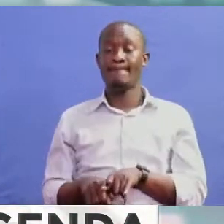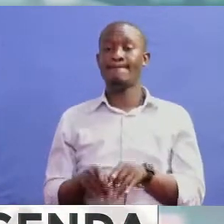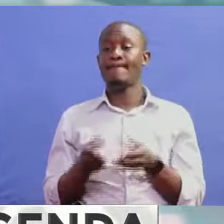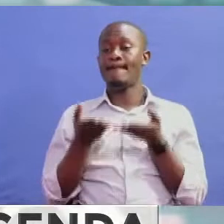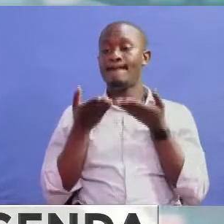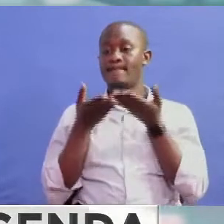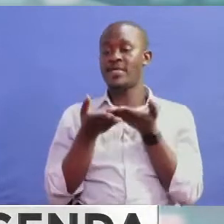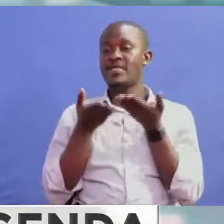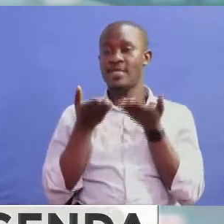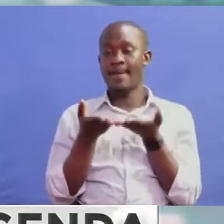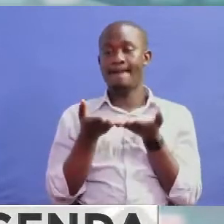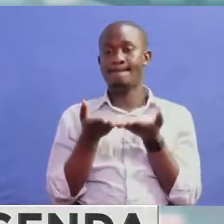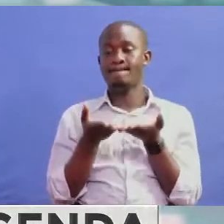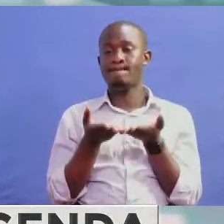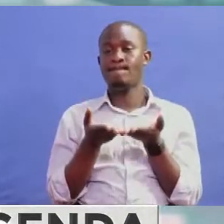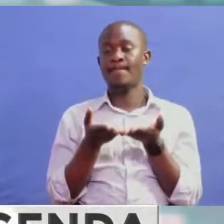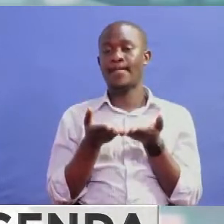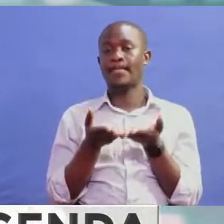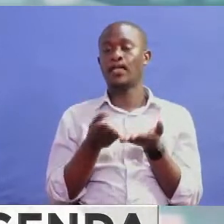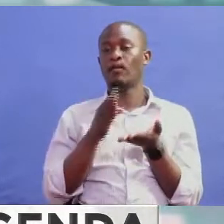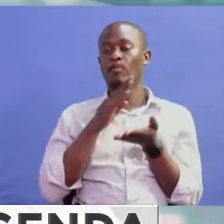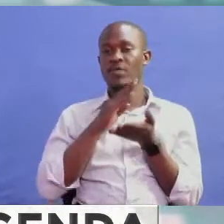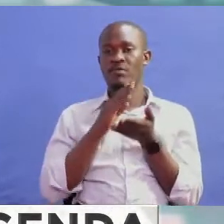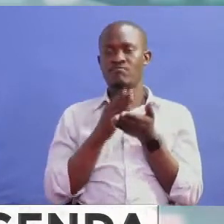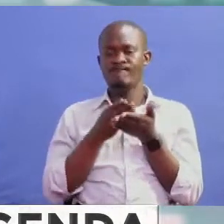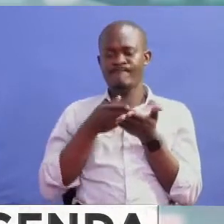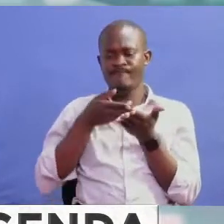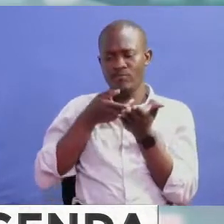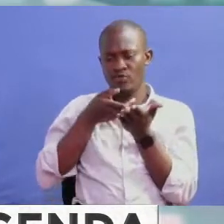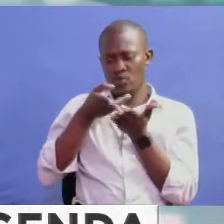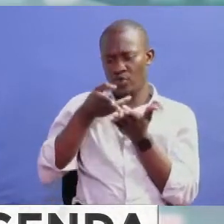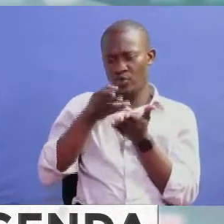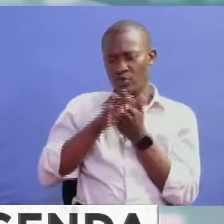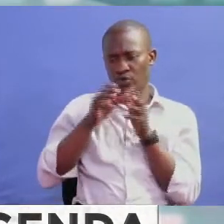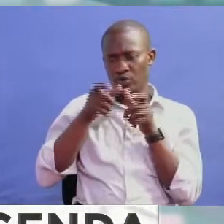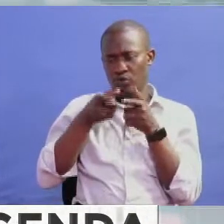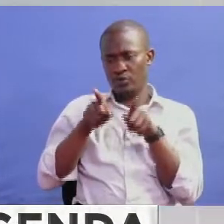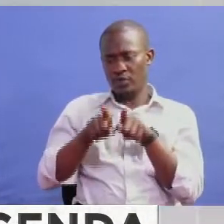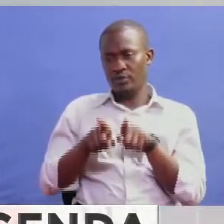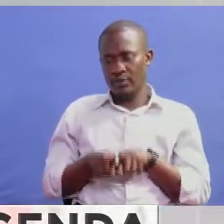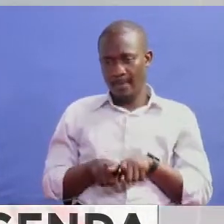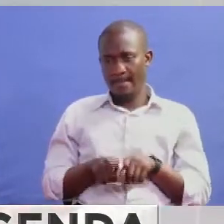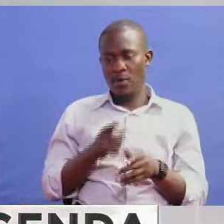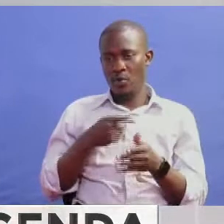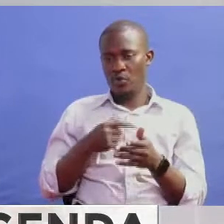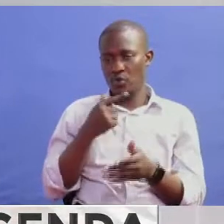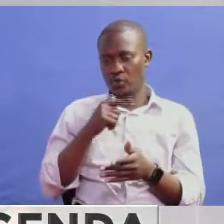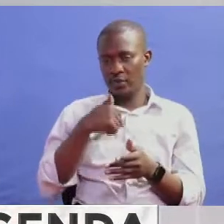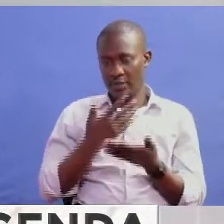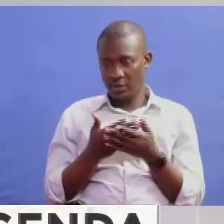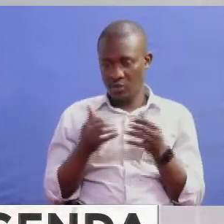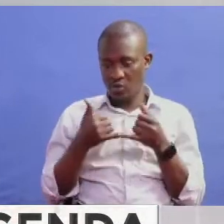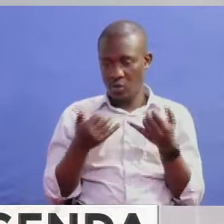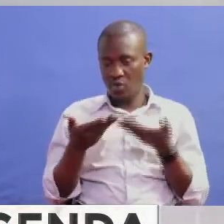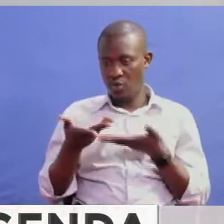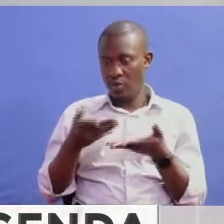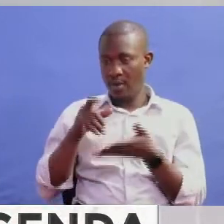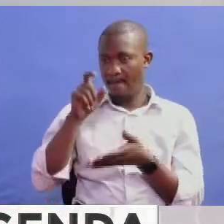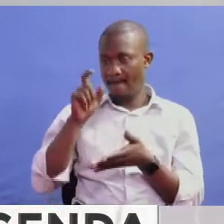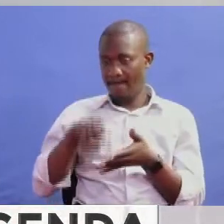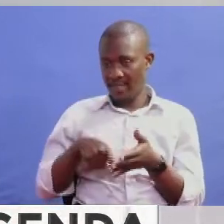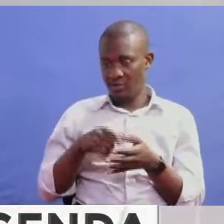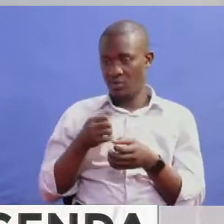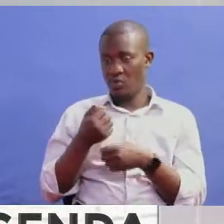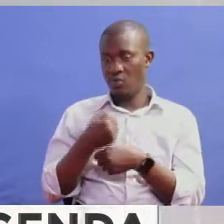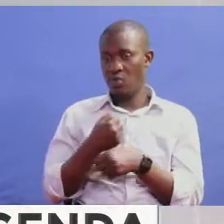present, be prompt, be accurate on social media as well. So what you're trying to say is online businesses should work